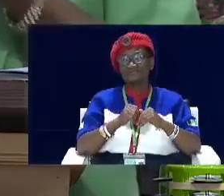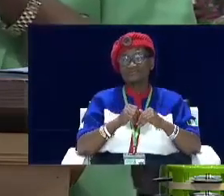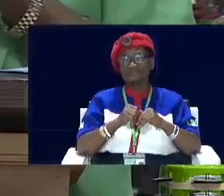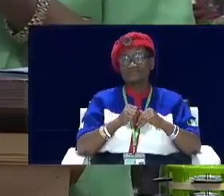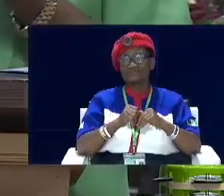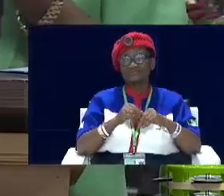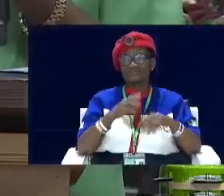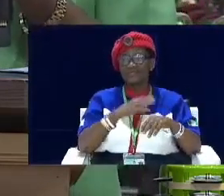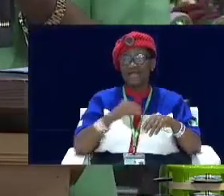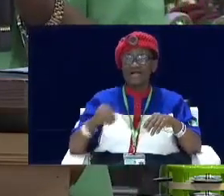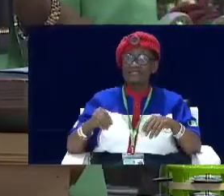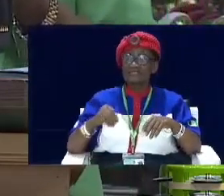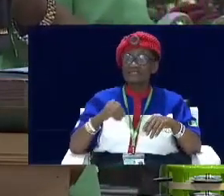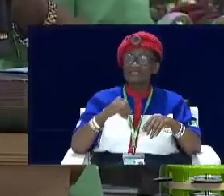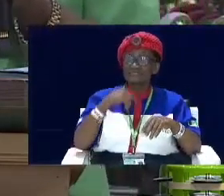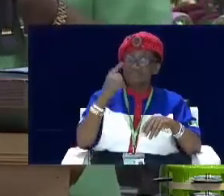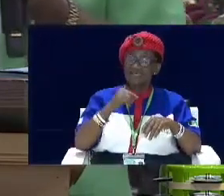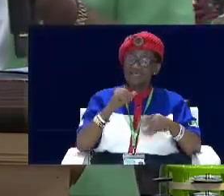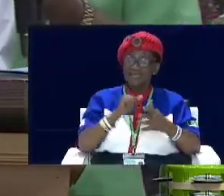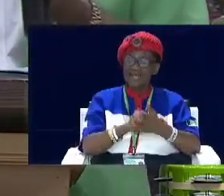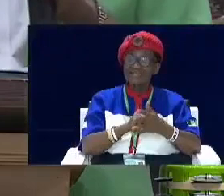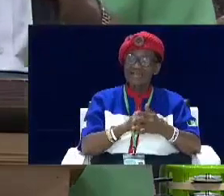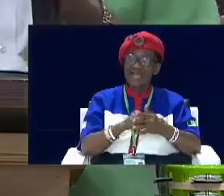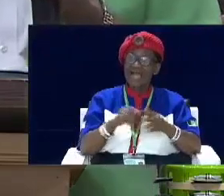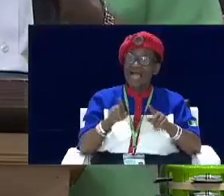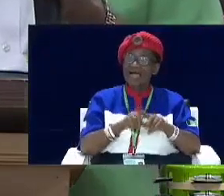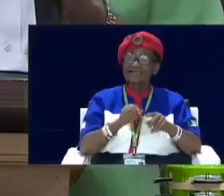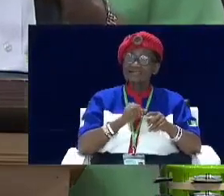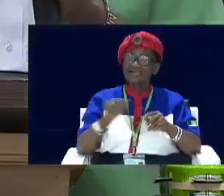And say that as a result of tonight's